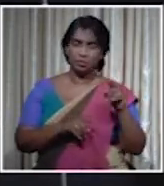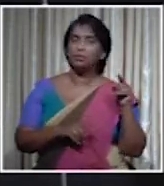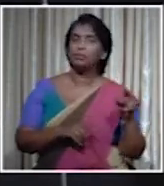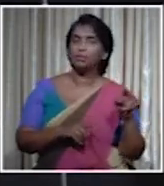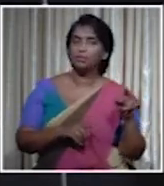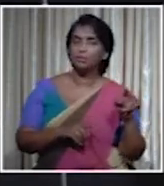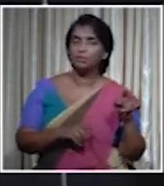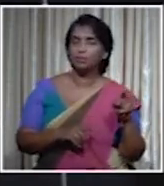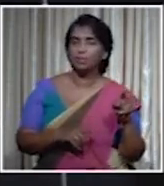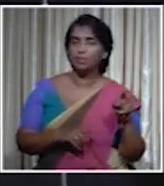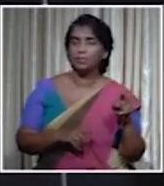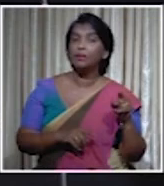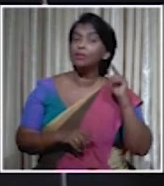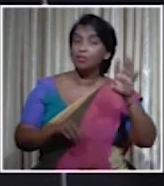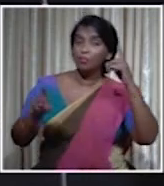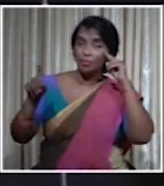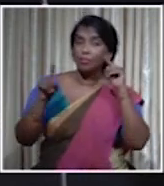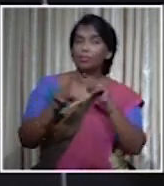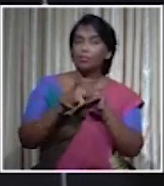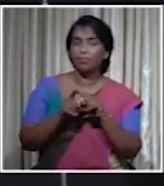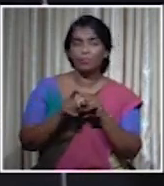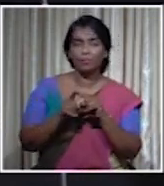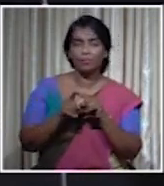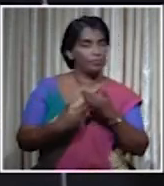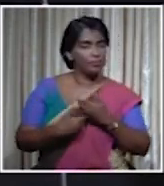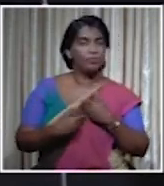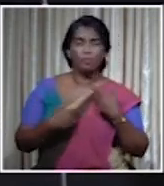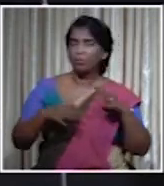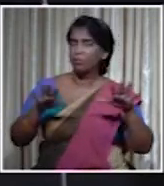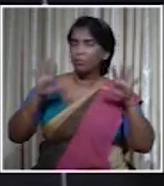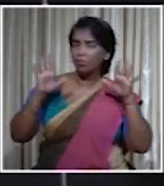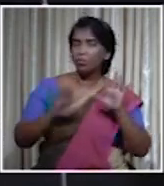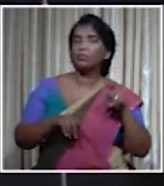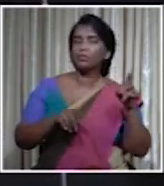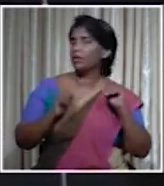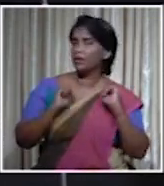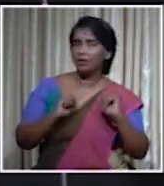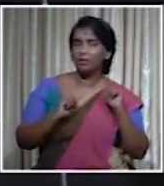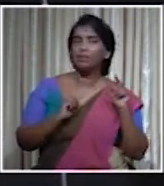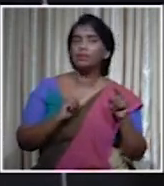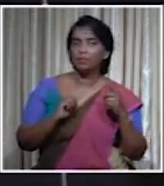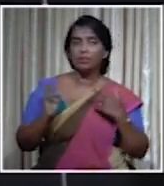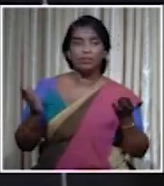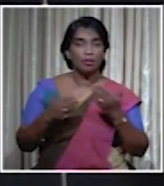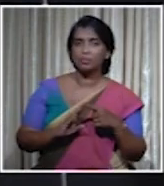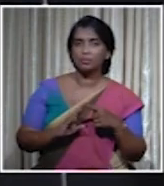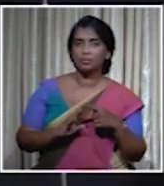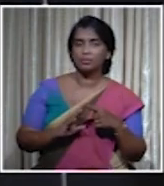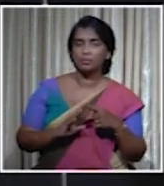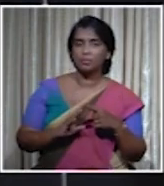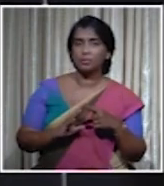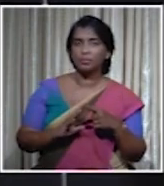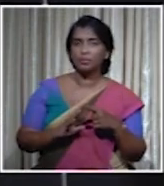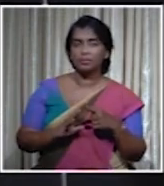by some, it is very surprising to all of us, because now we see that this country's